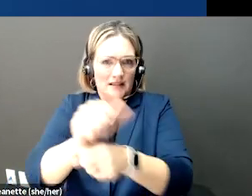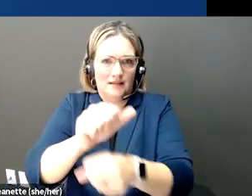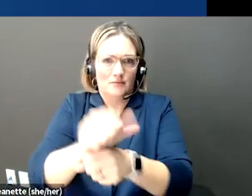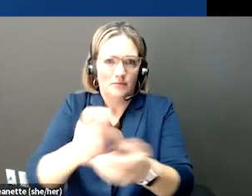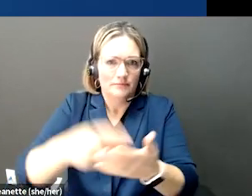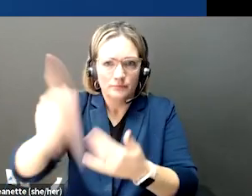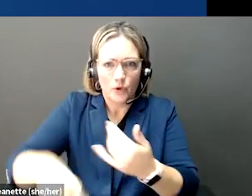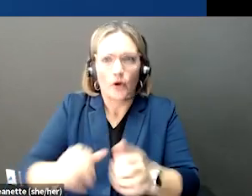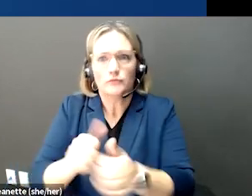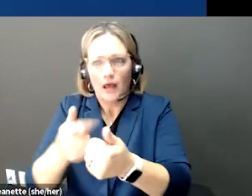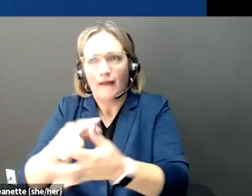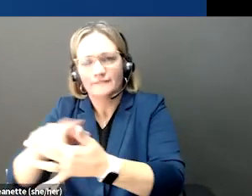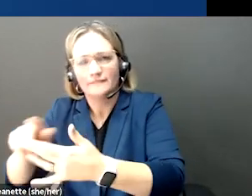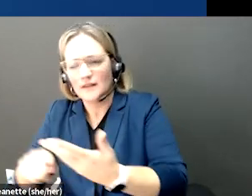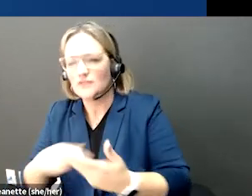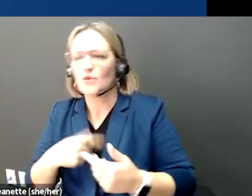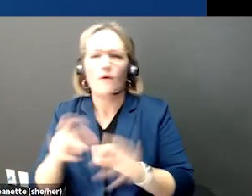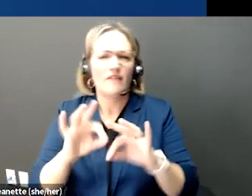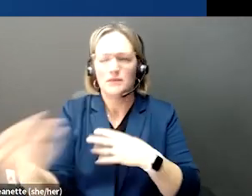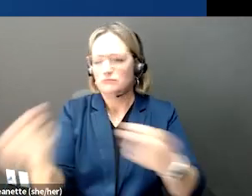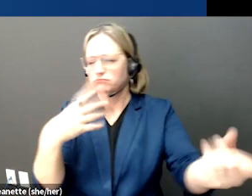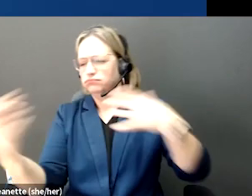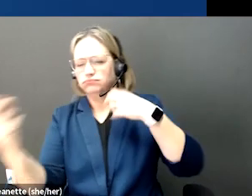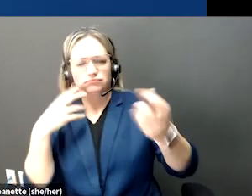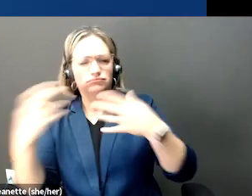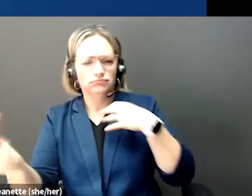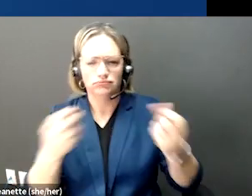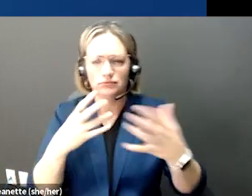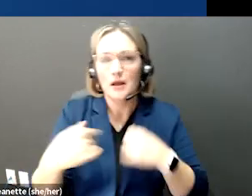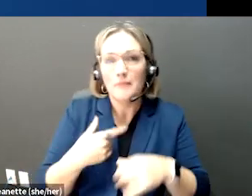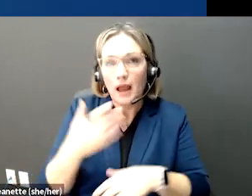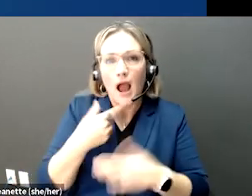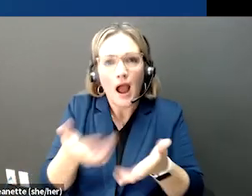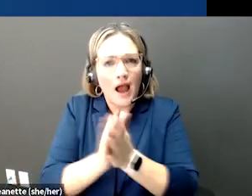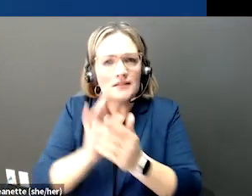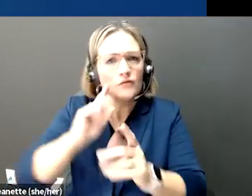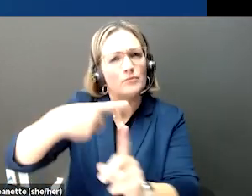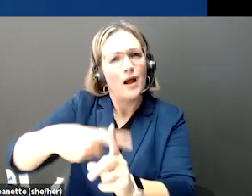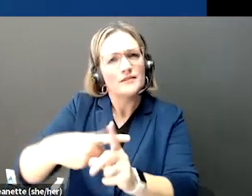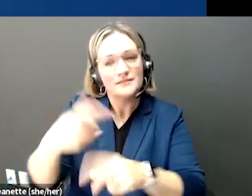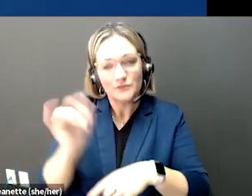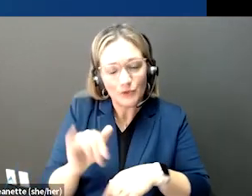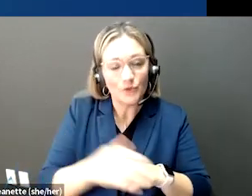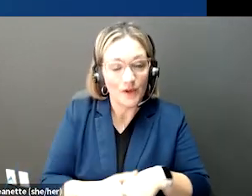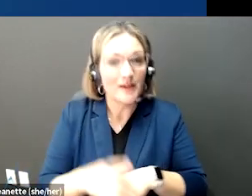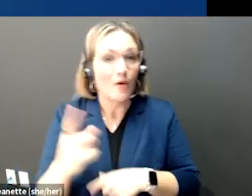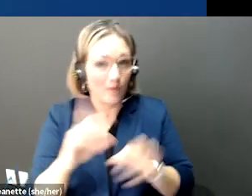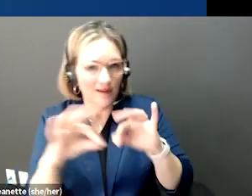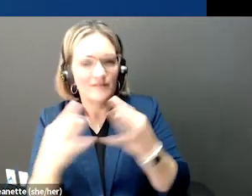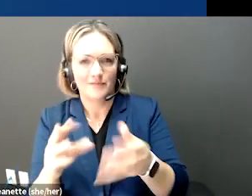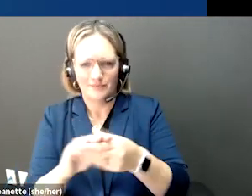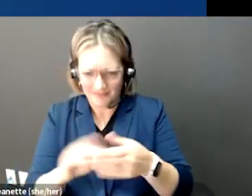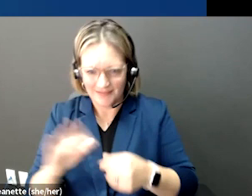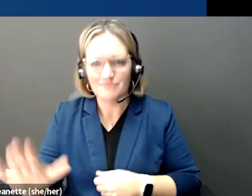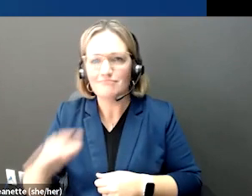these issues. We also talk about child and family achievements. I heard about a child playing on a regular community soccer team